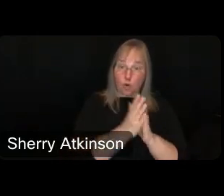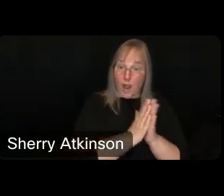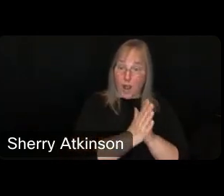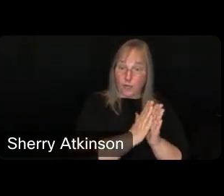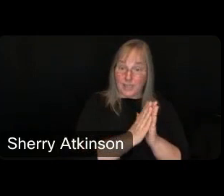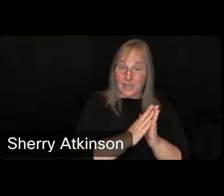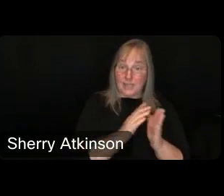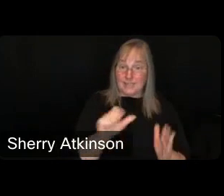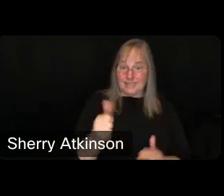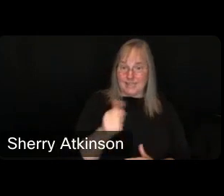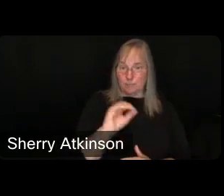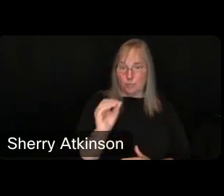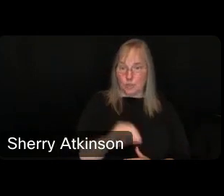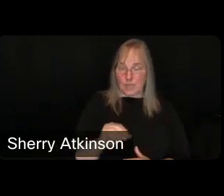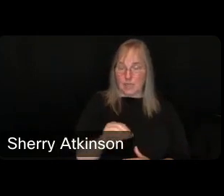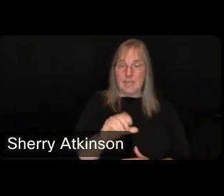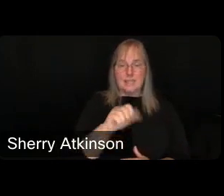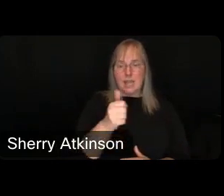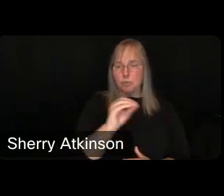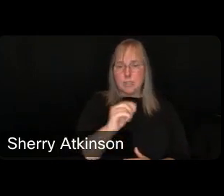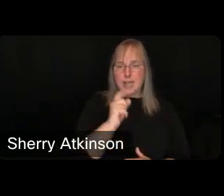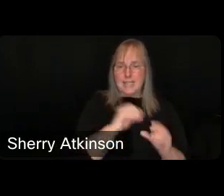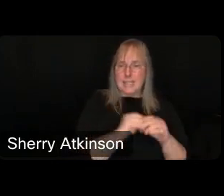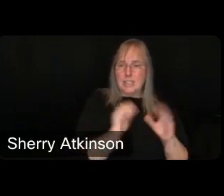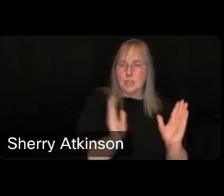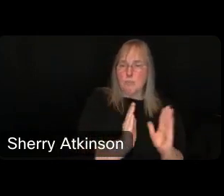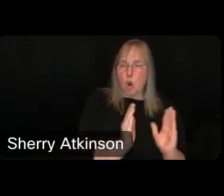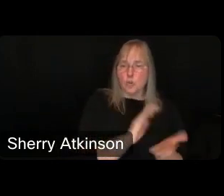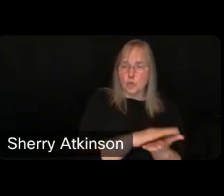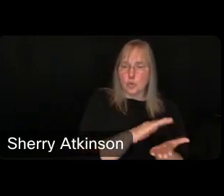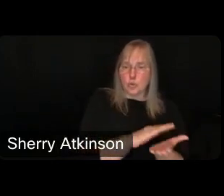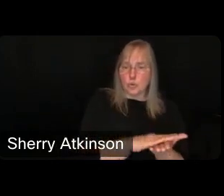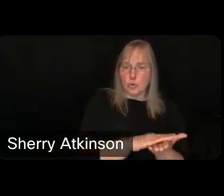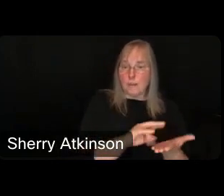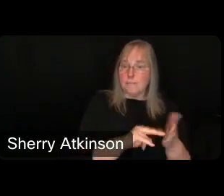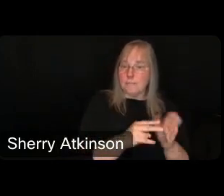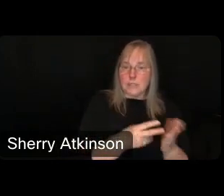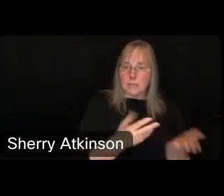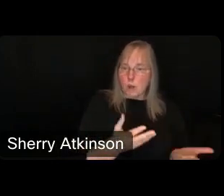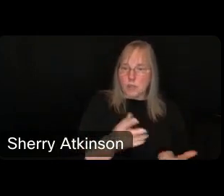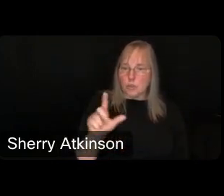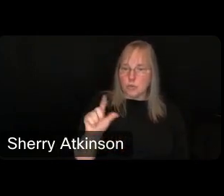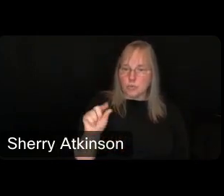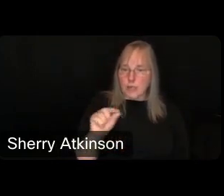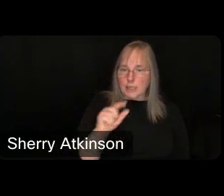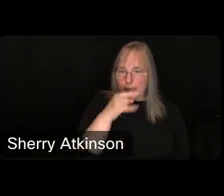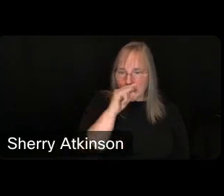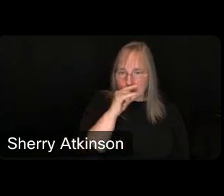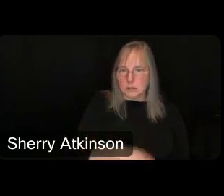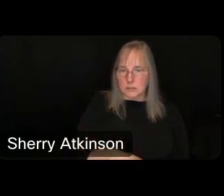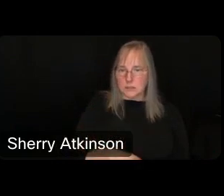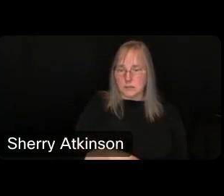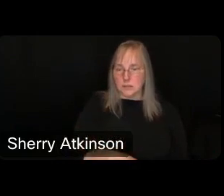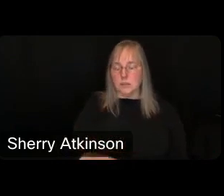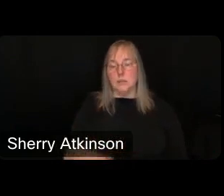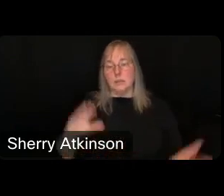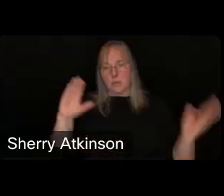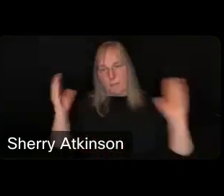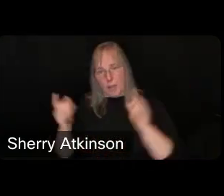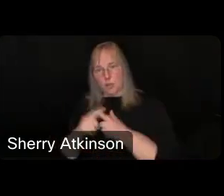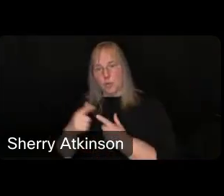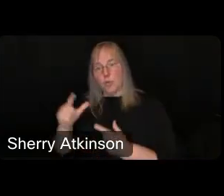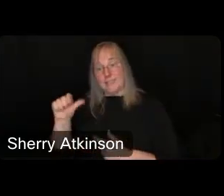10% in a small school is like 20 kids. 10% in a high school